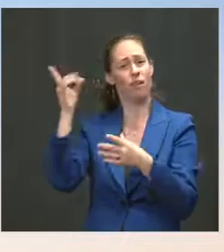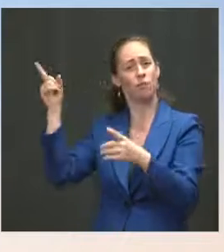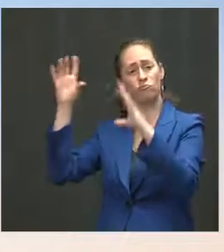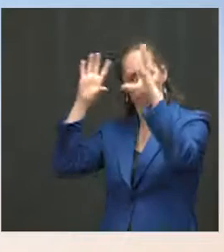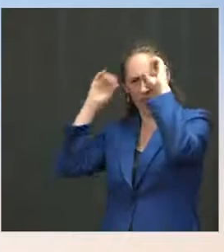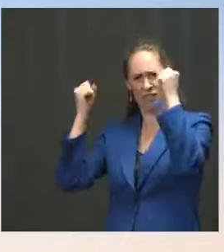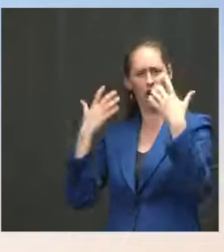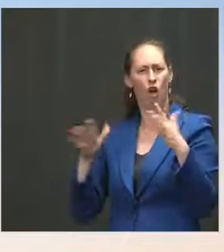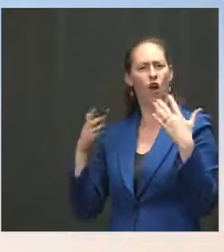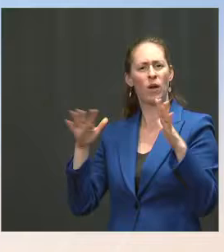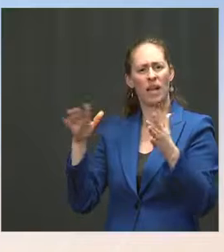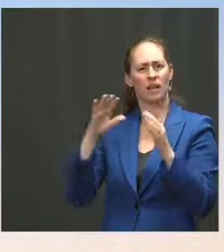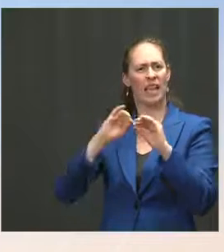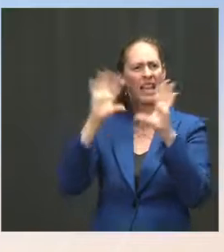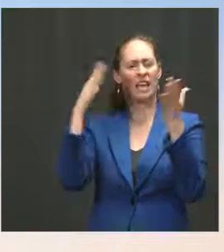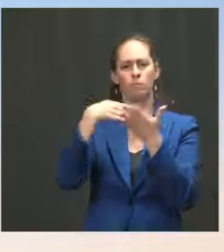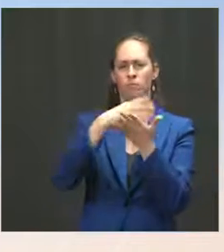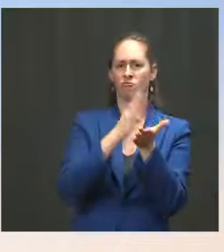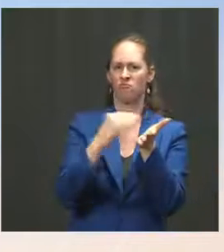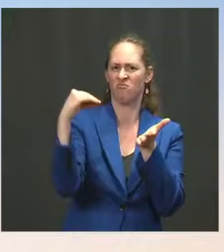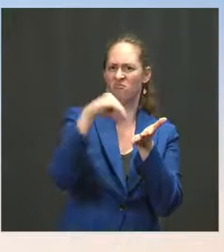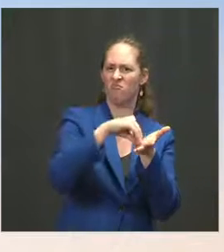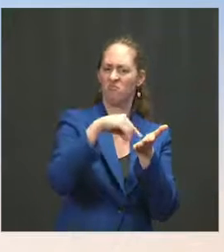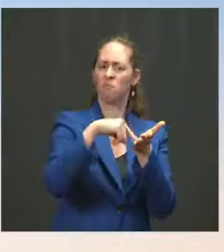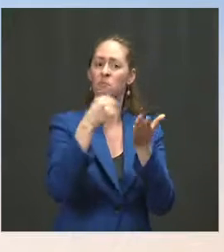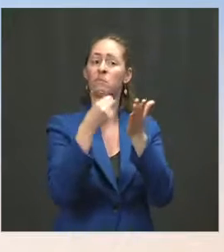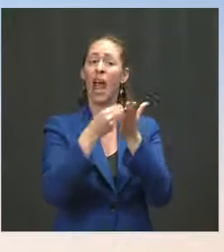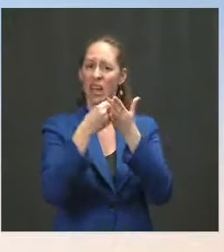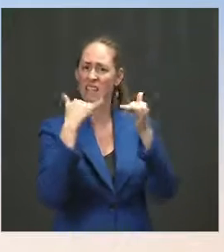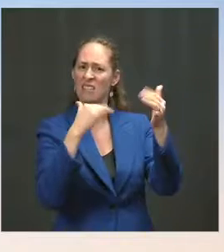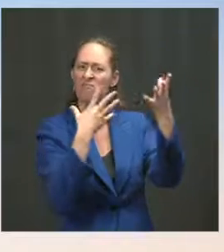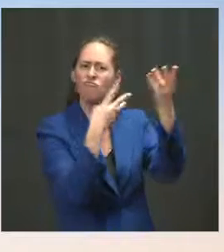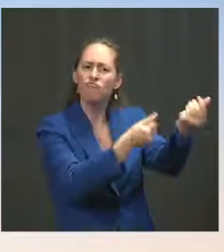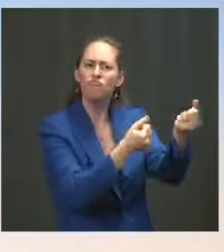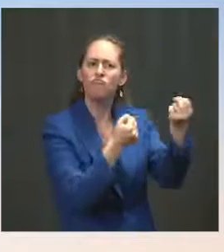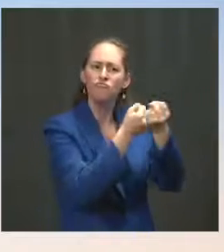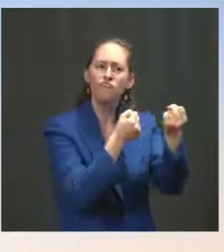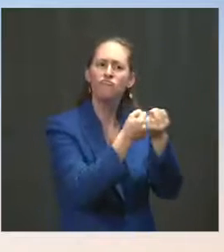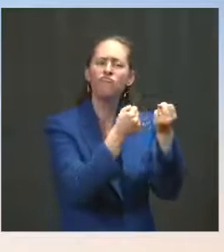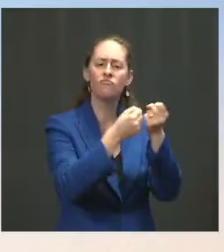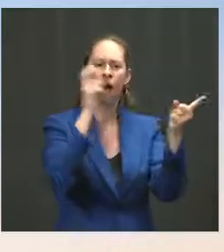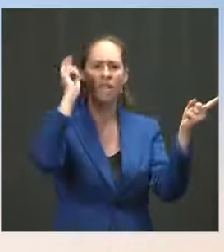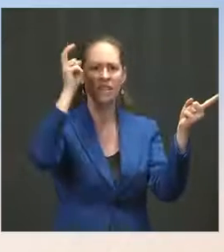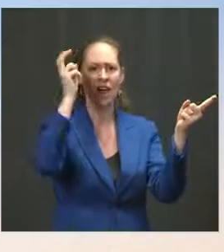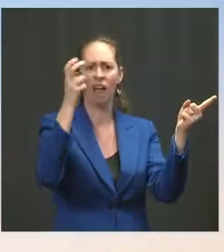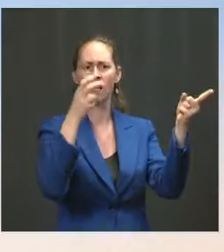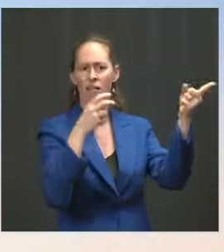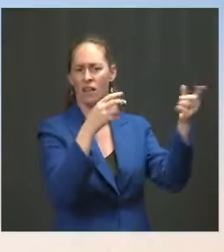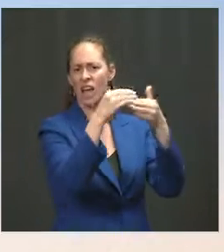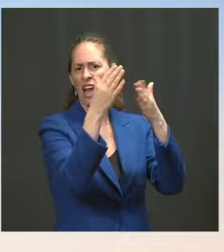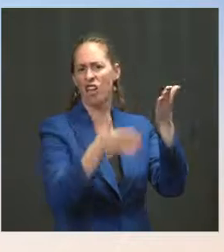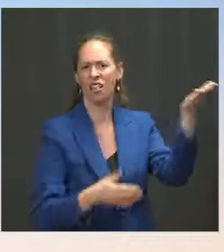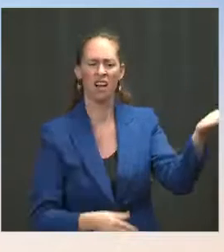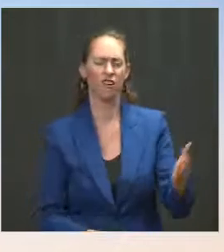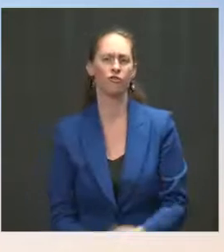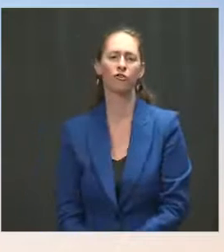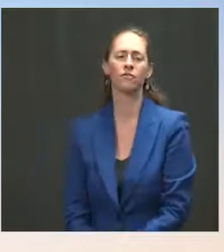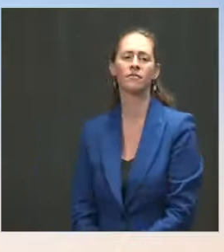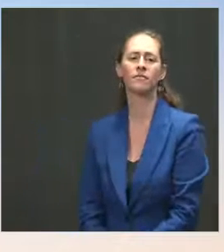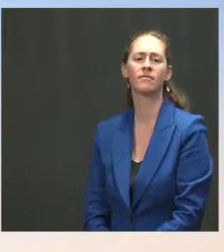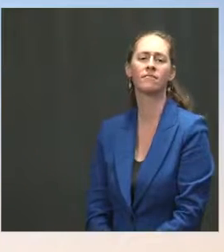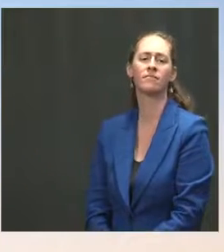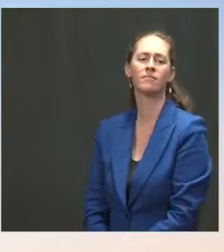continue to work to get that money through and to the Afghan leadership. Go ahead. Thank you. The fact that